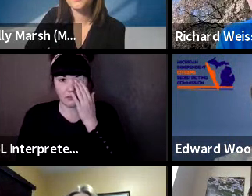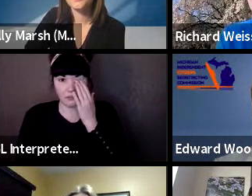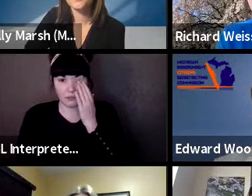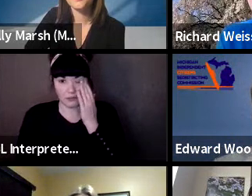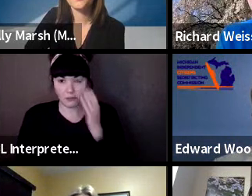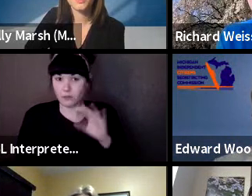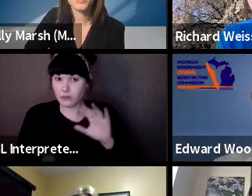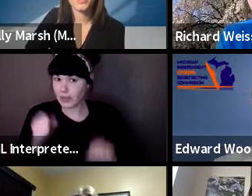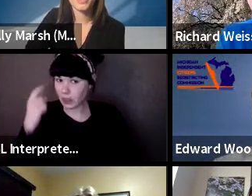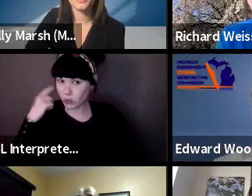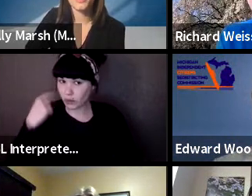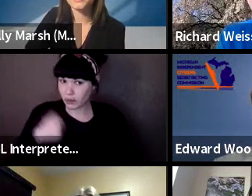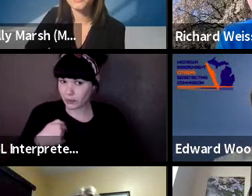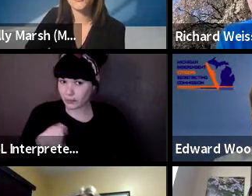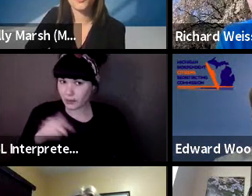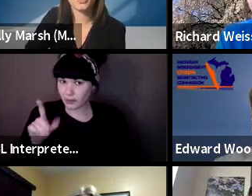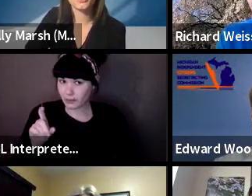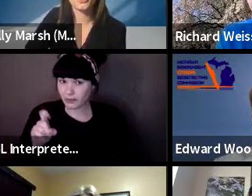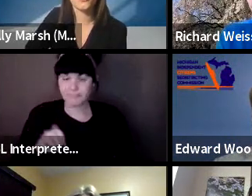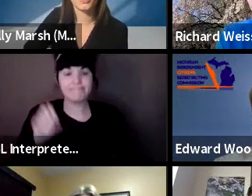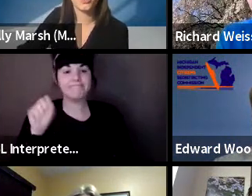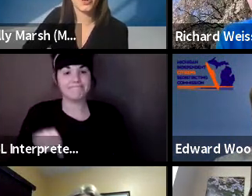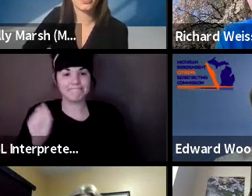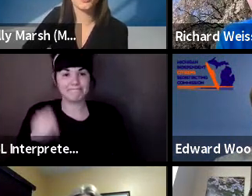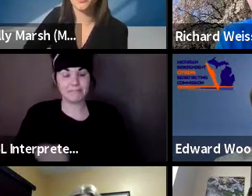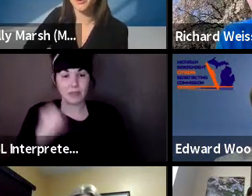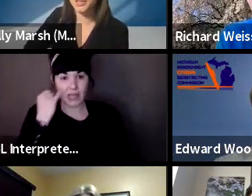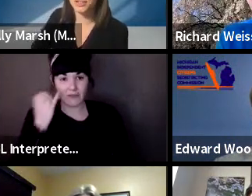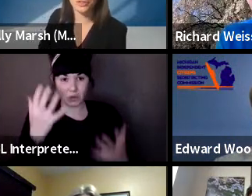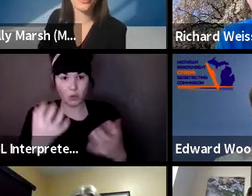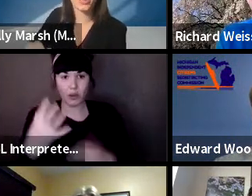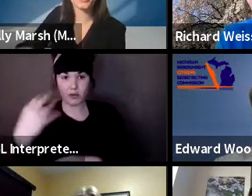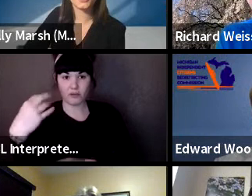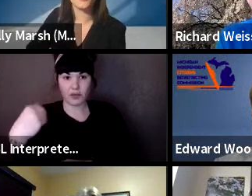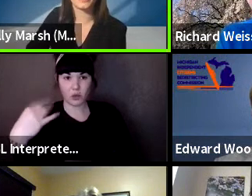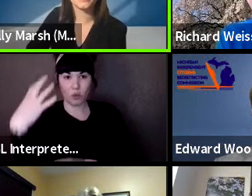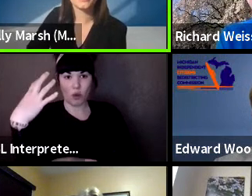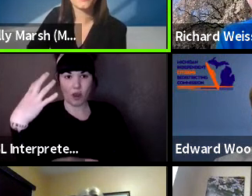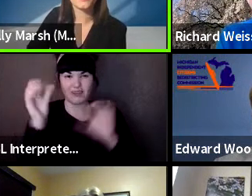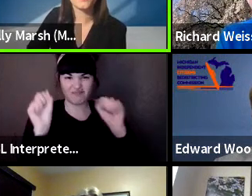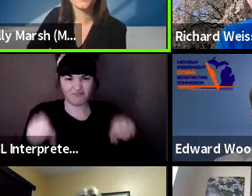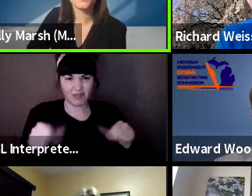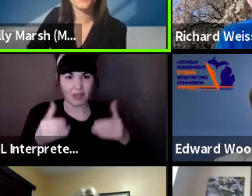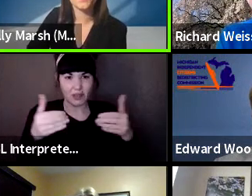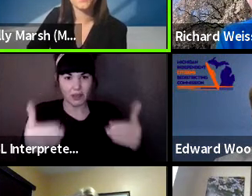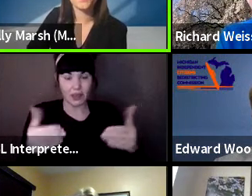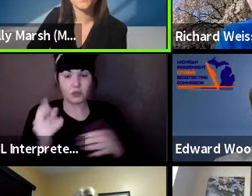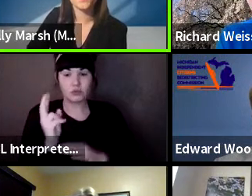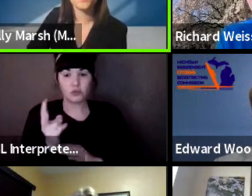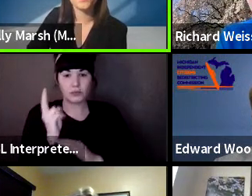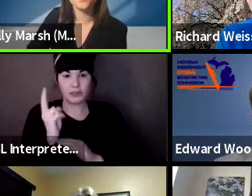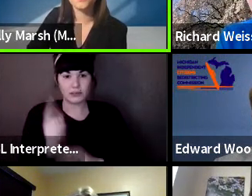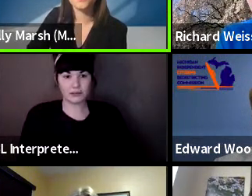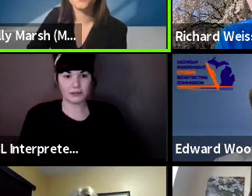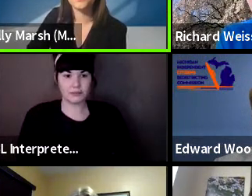Can you hear me? Yes, and if you want to turn your video on, you're welcome to. You've got 2 minutes.